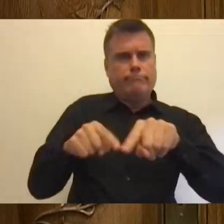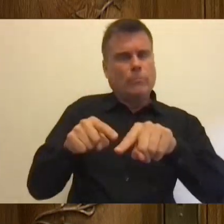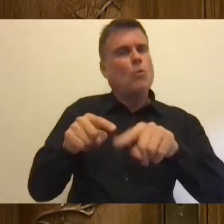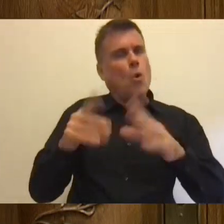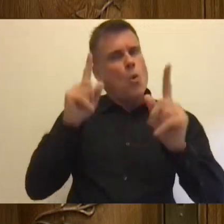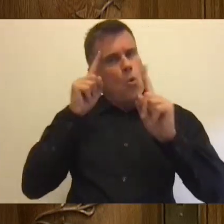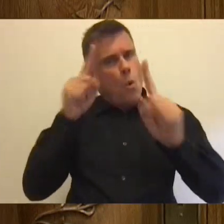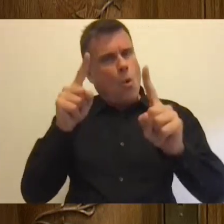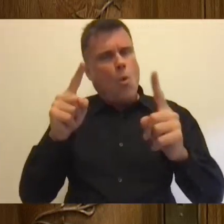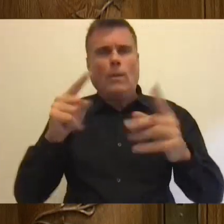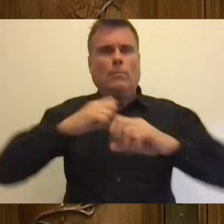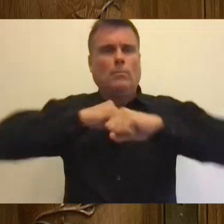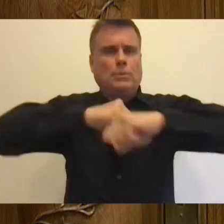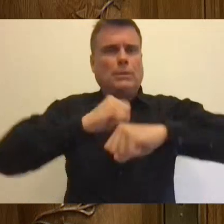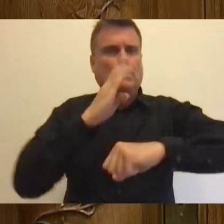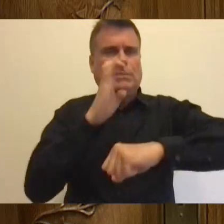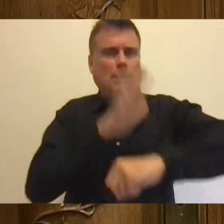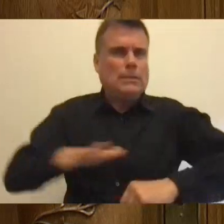Member for Skeena.